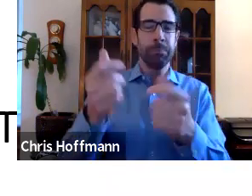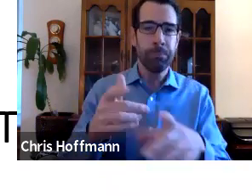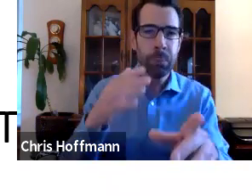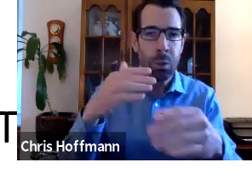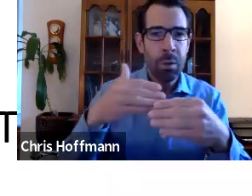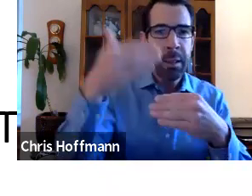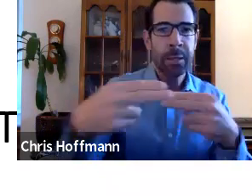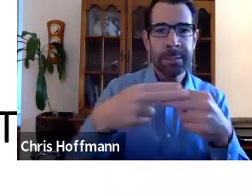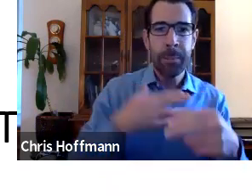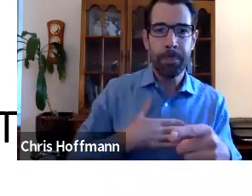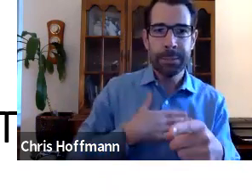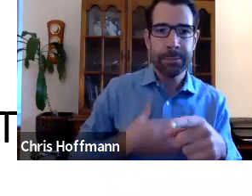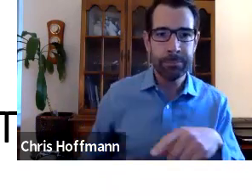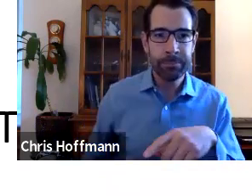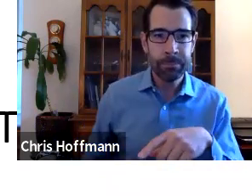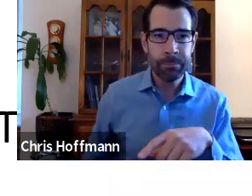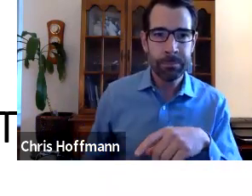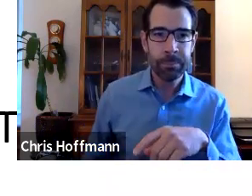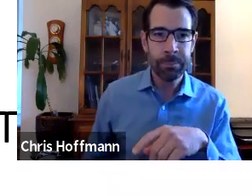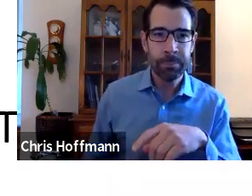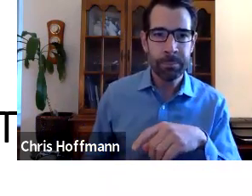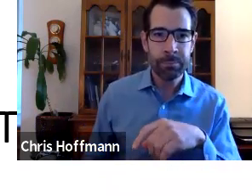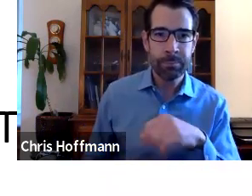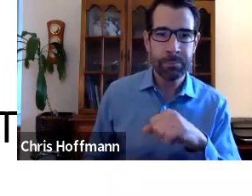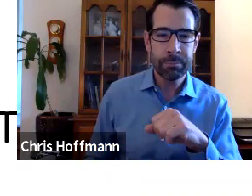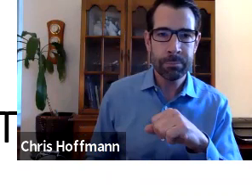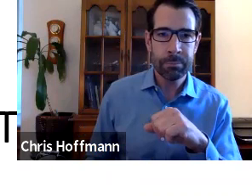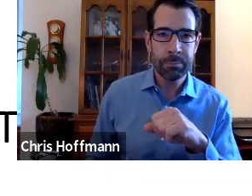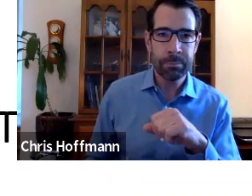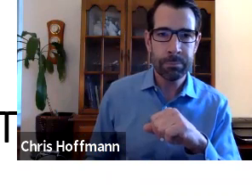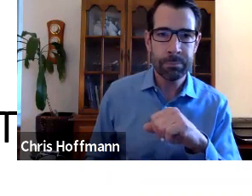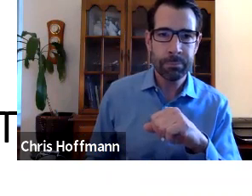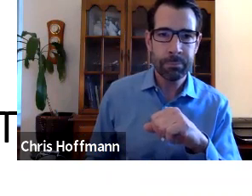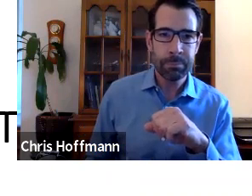point out everything because we are limited on time, but if you could go to the next slide, please.